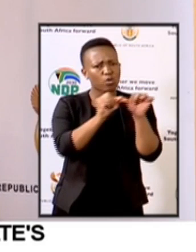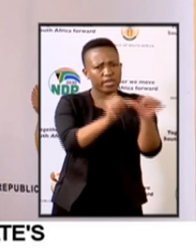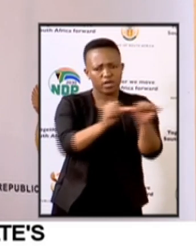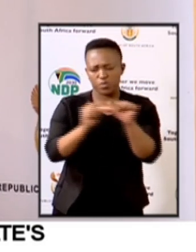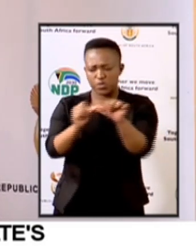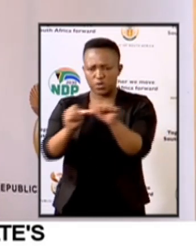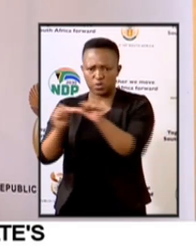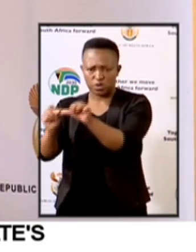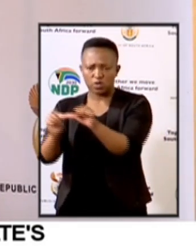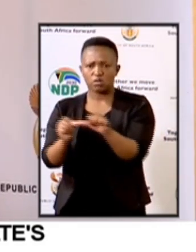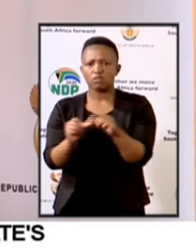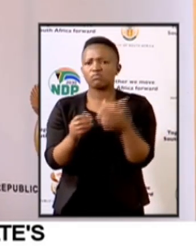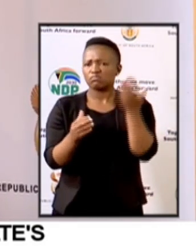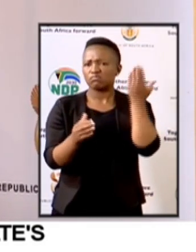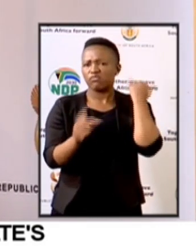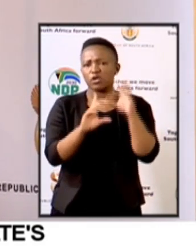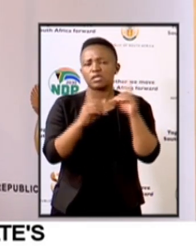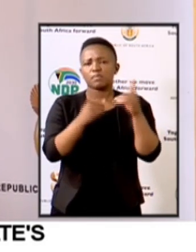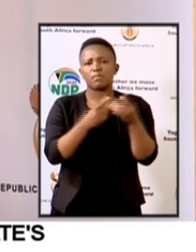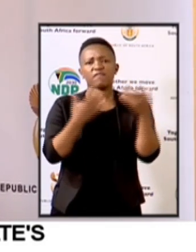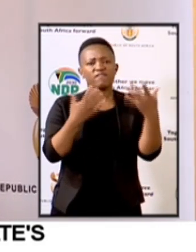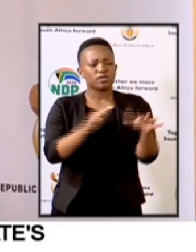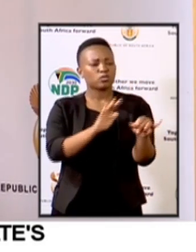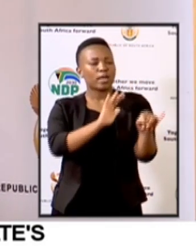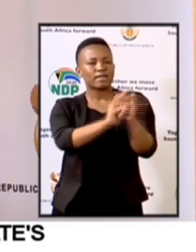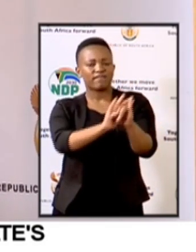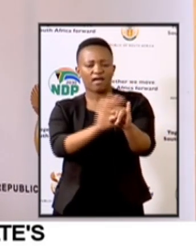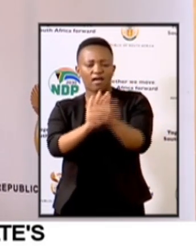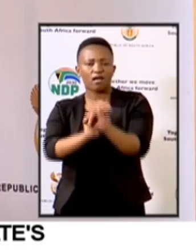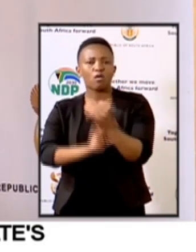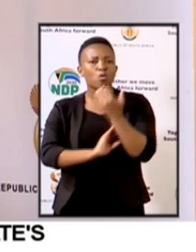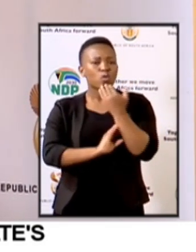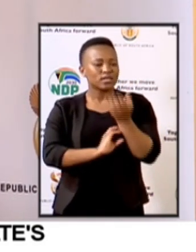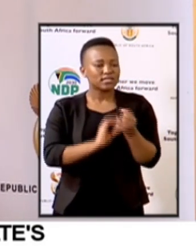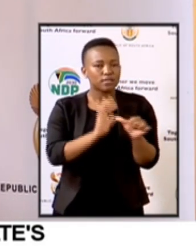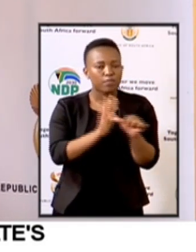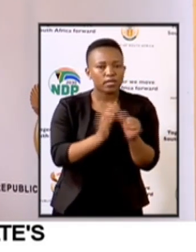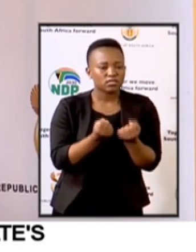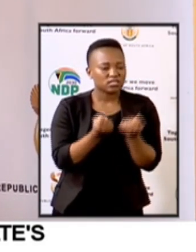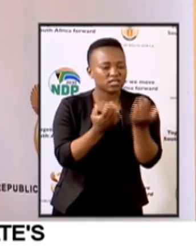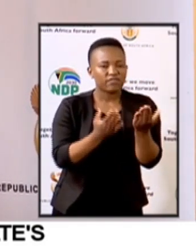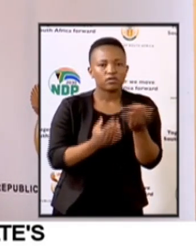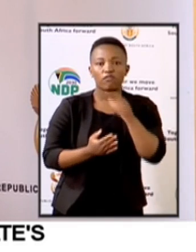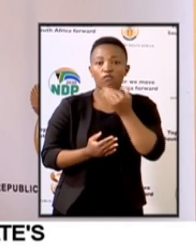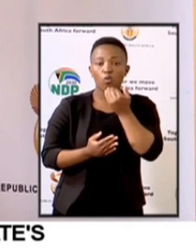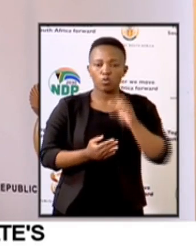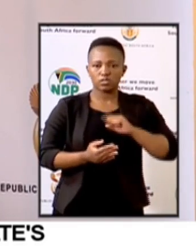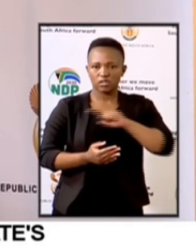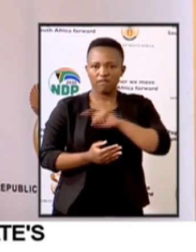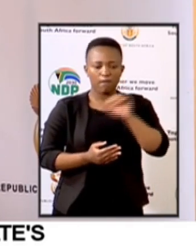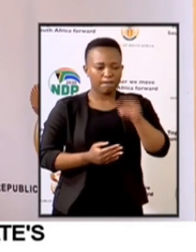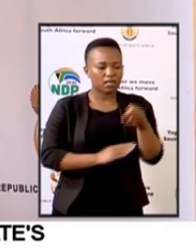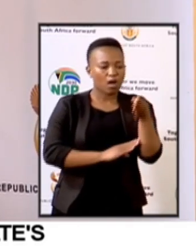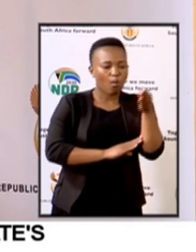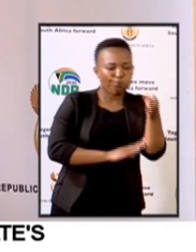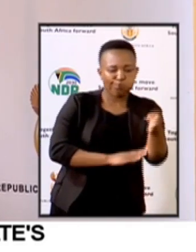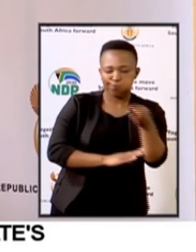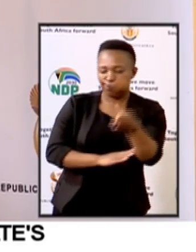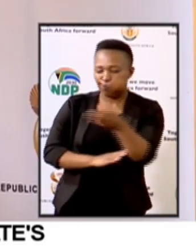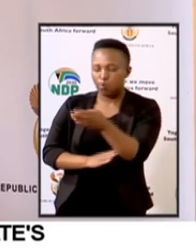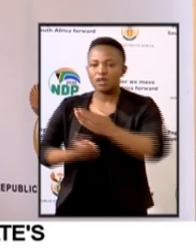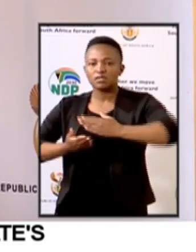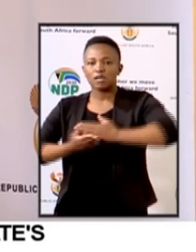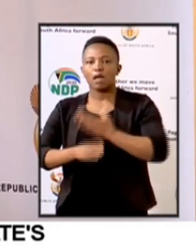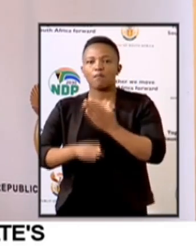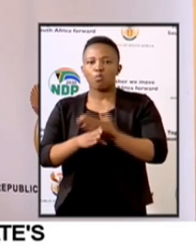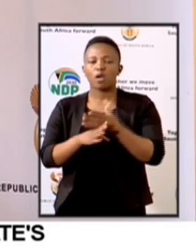and departments had already identified the critical services that required employees to be physically present at workplace, while others were